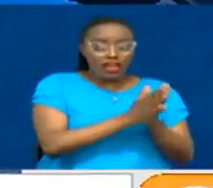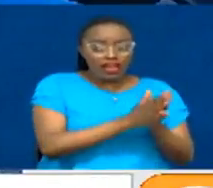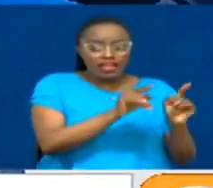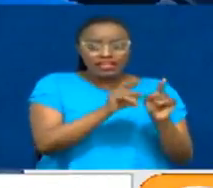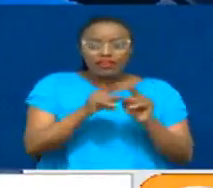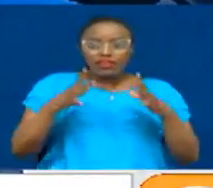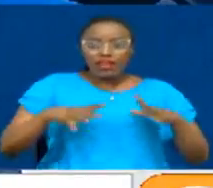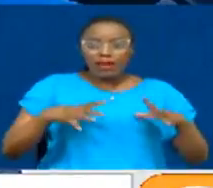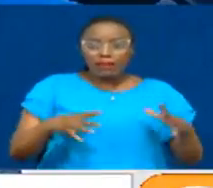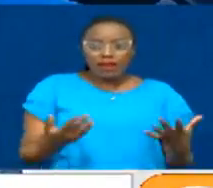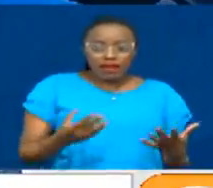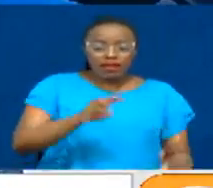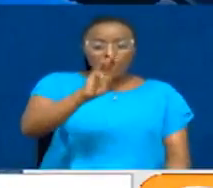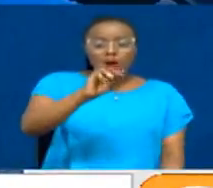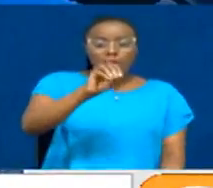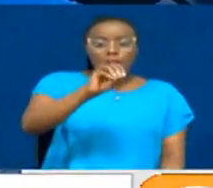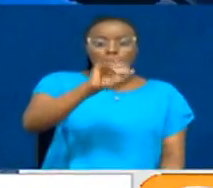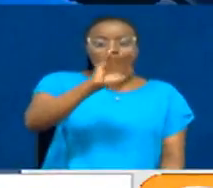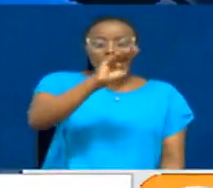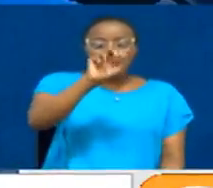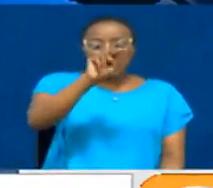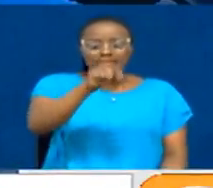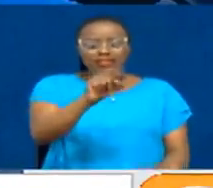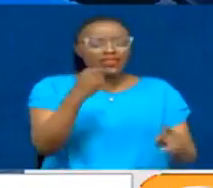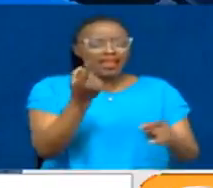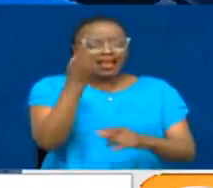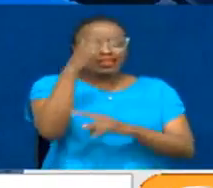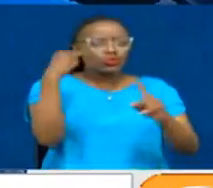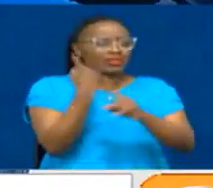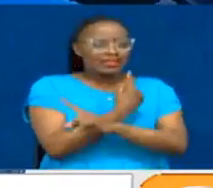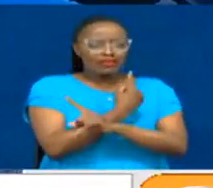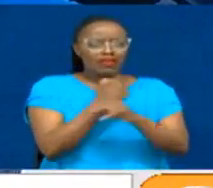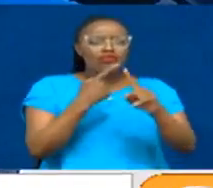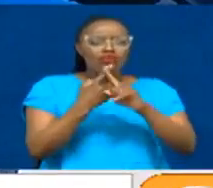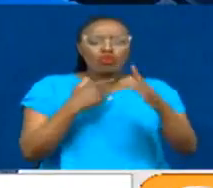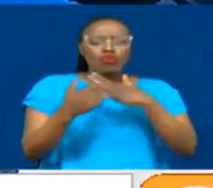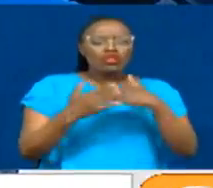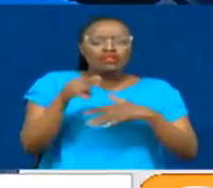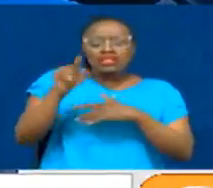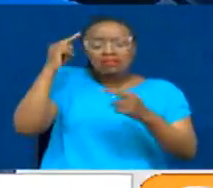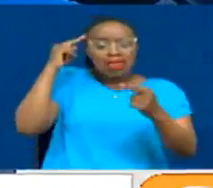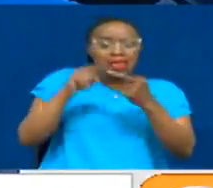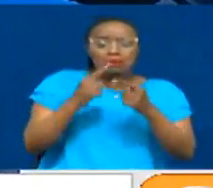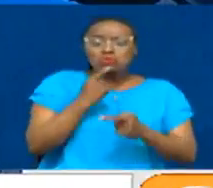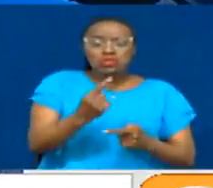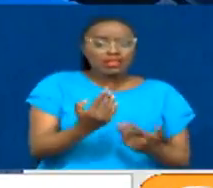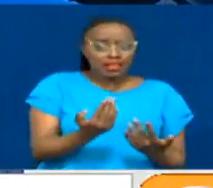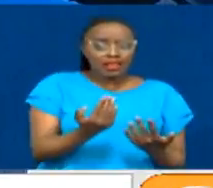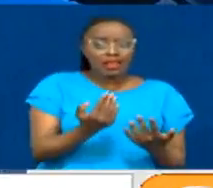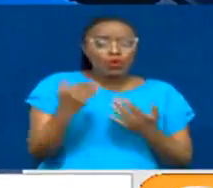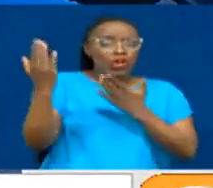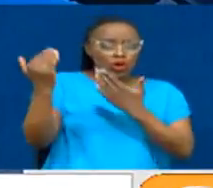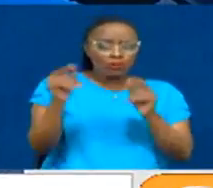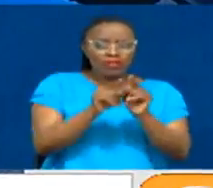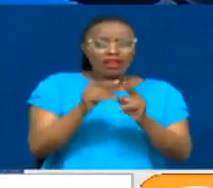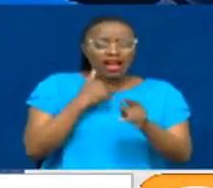Molo, in people in Moiben, what they understood by that is very different than what he meant. However, he's amen. So the damage is done, yes. And we hope,